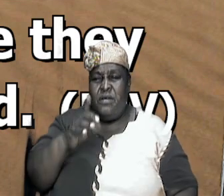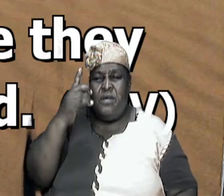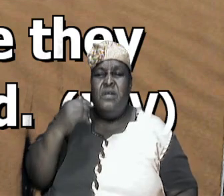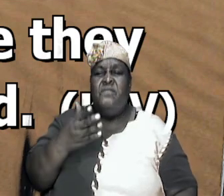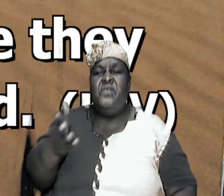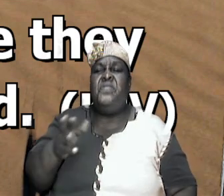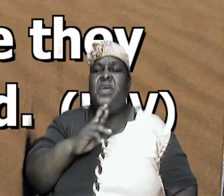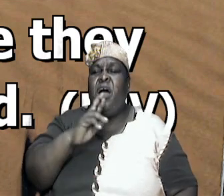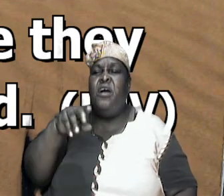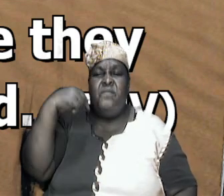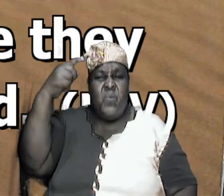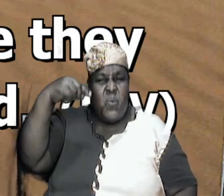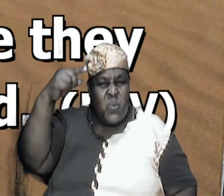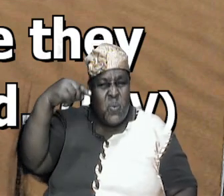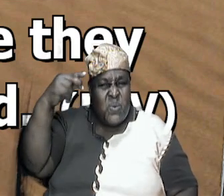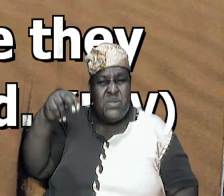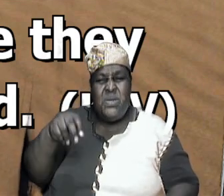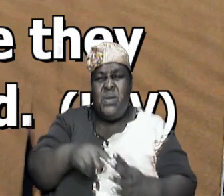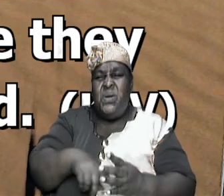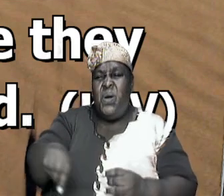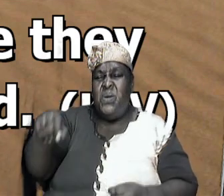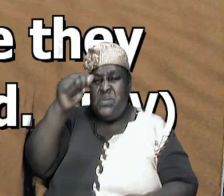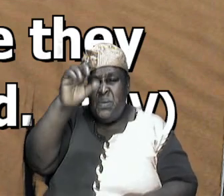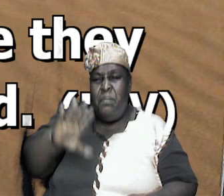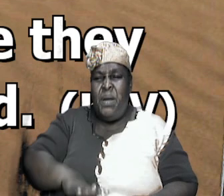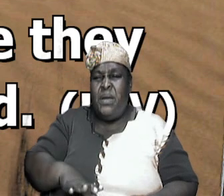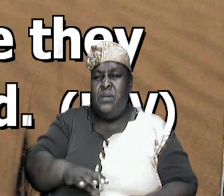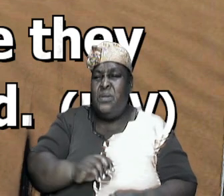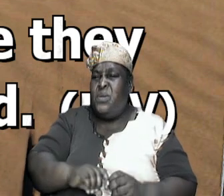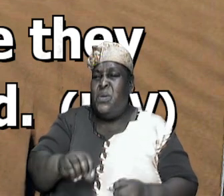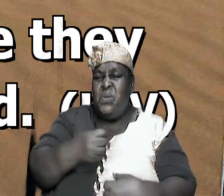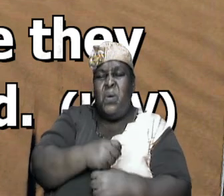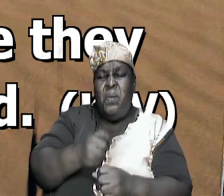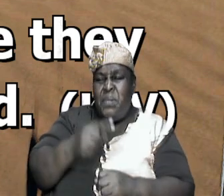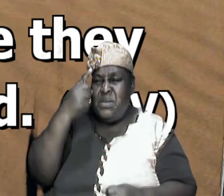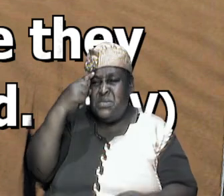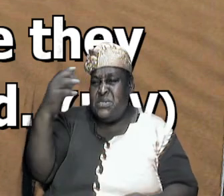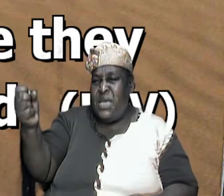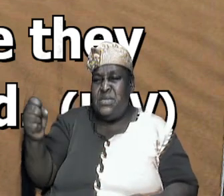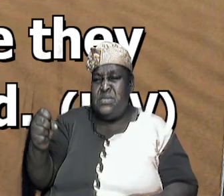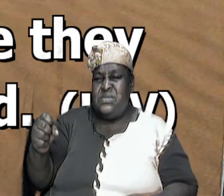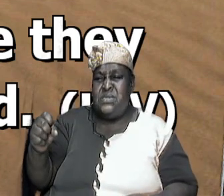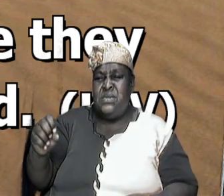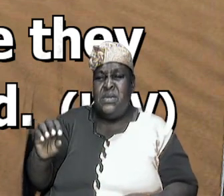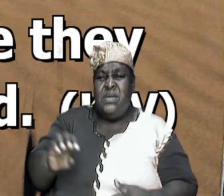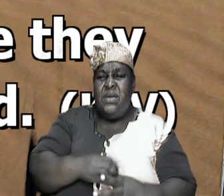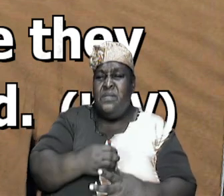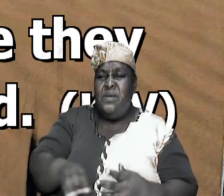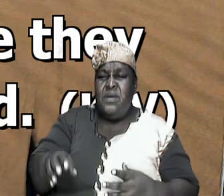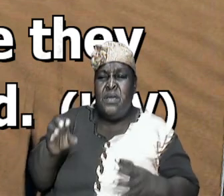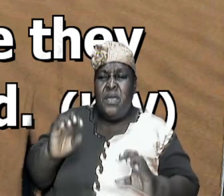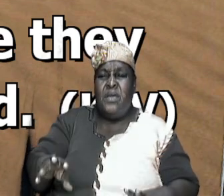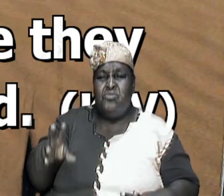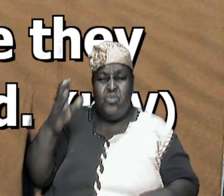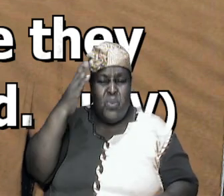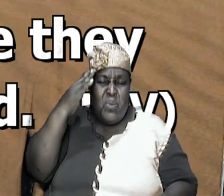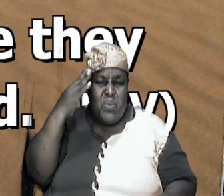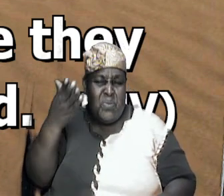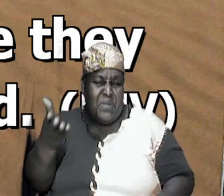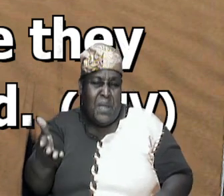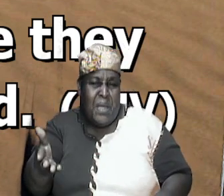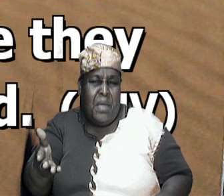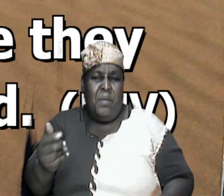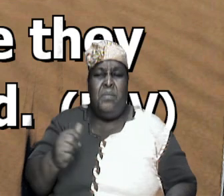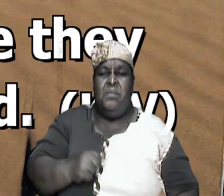God, for they are foolishness unto him. They don't make sense to him. They are not logical. Neither can he know them, or neither can